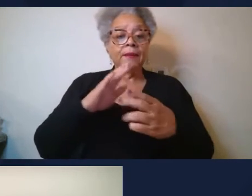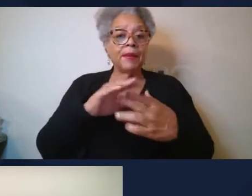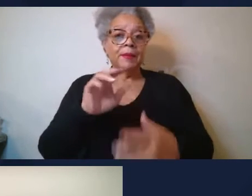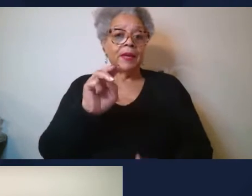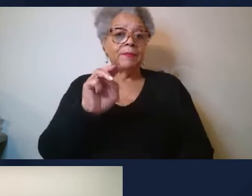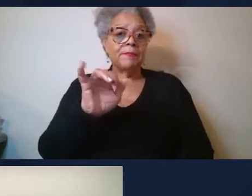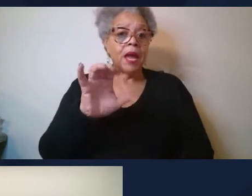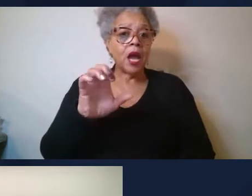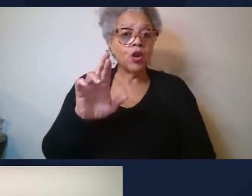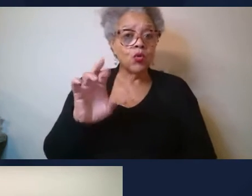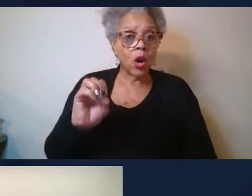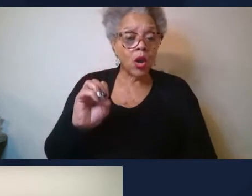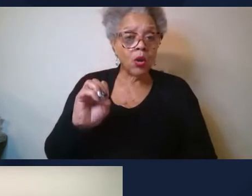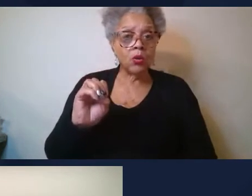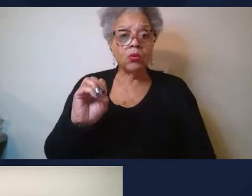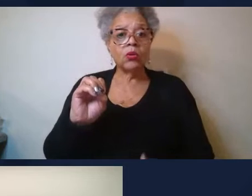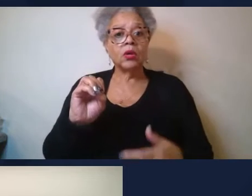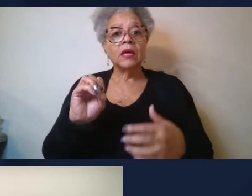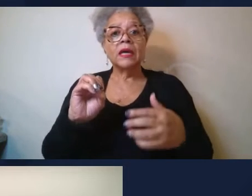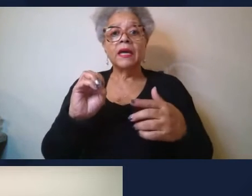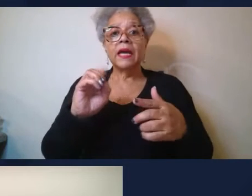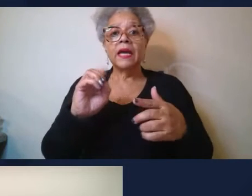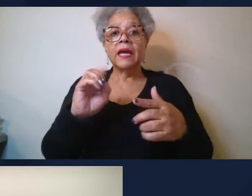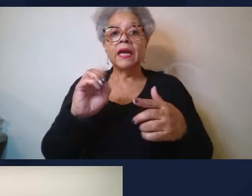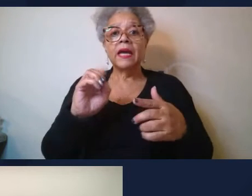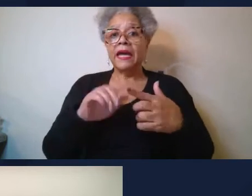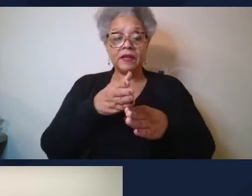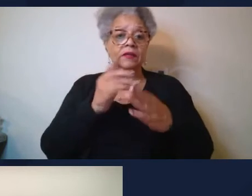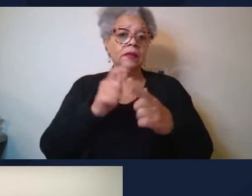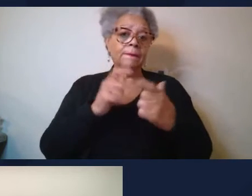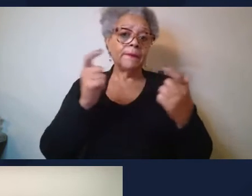and endothelial cells play a big part in